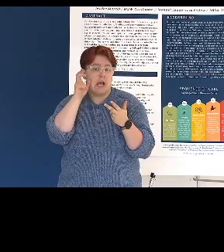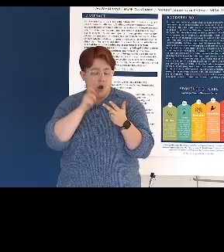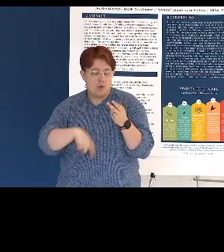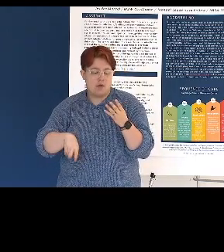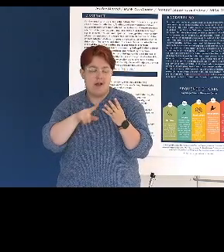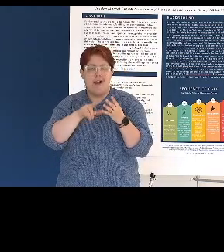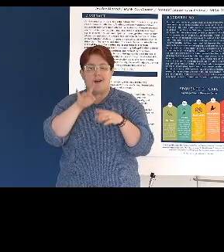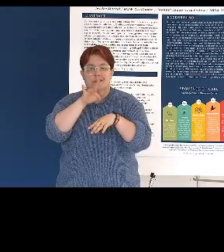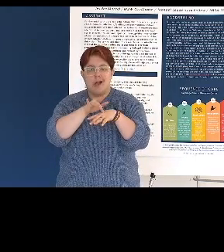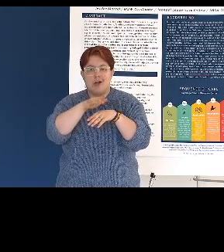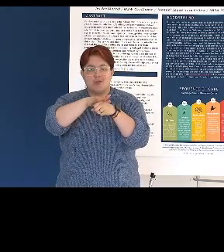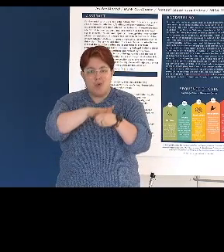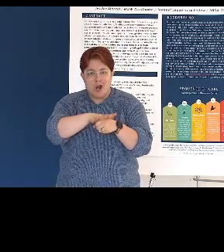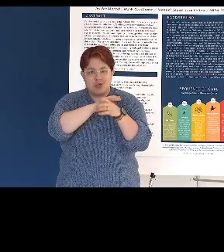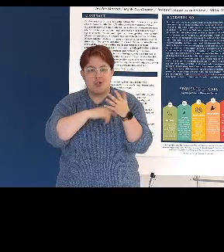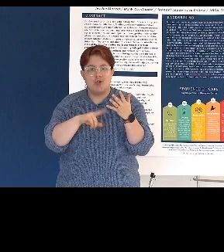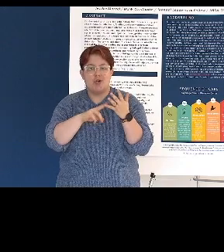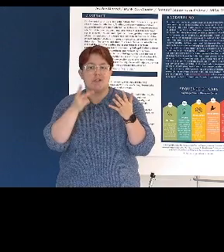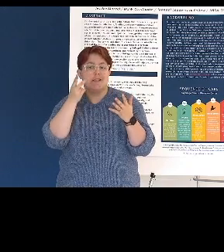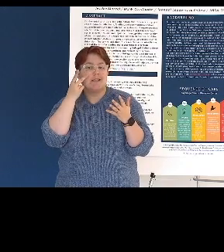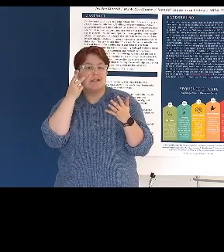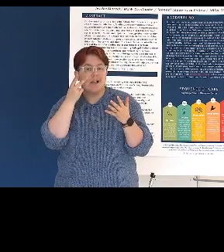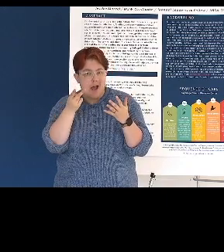and pressure, sights,